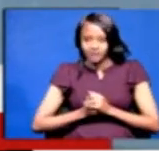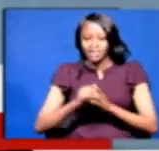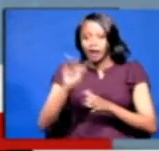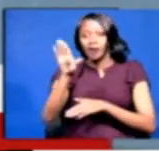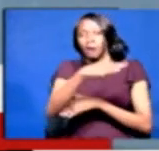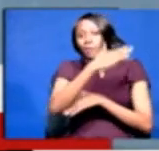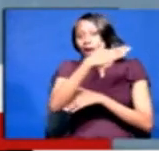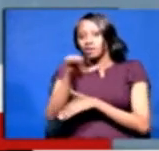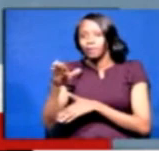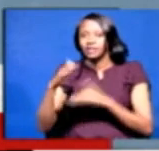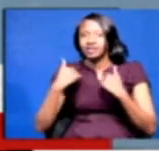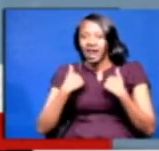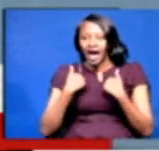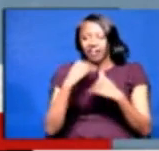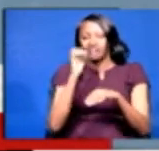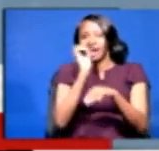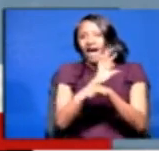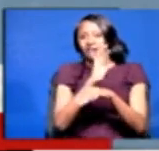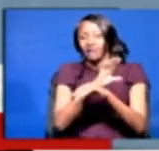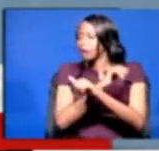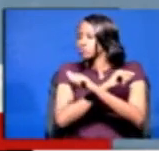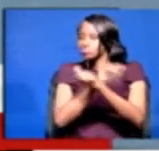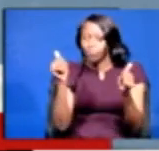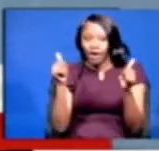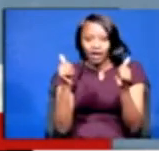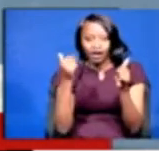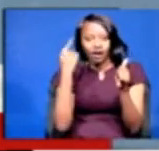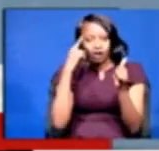be well advised or is well advised to